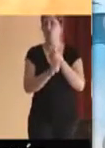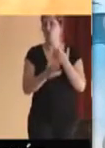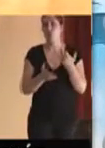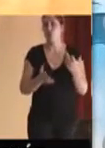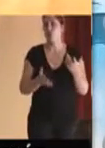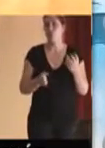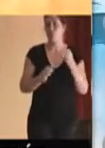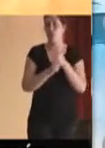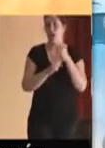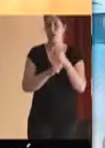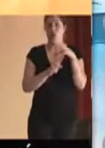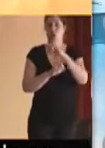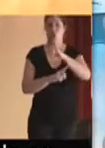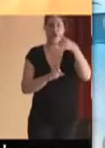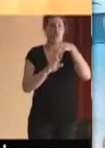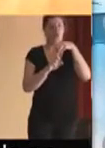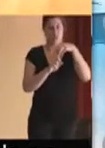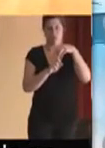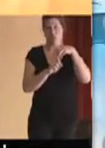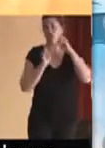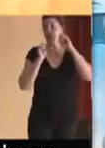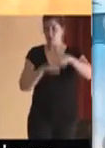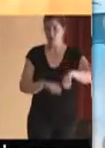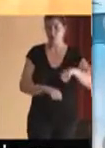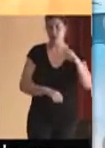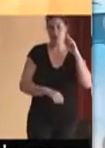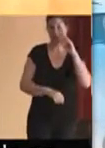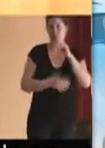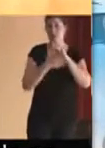nowadays we are working in a double core,